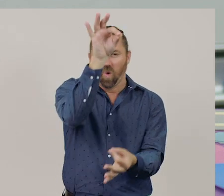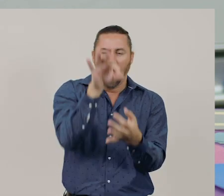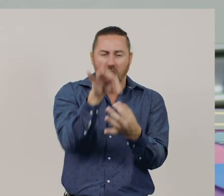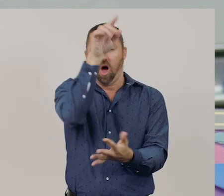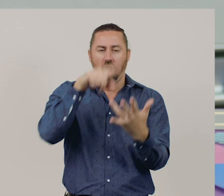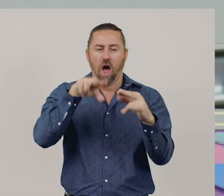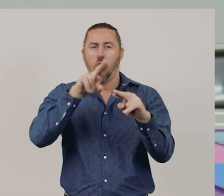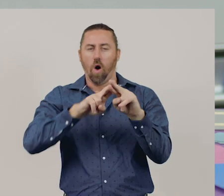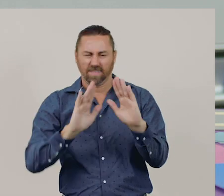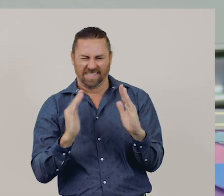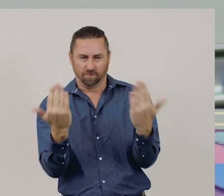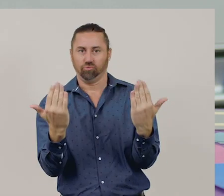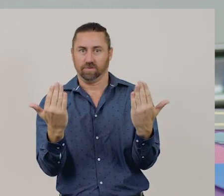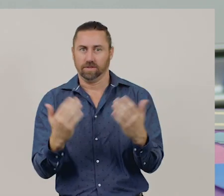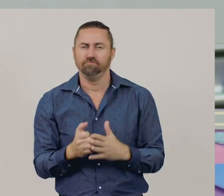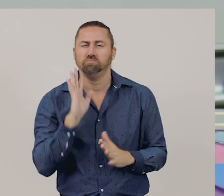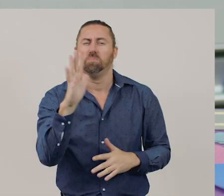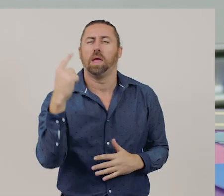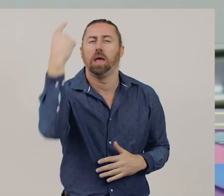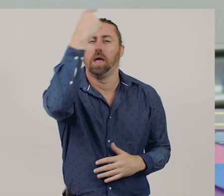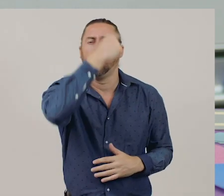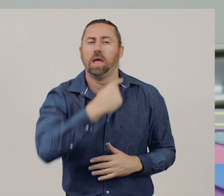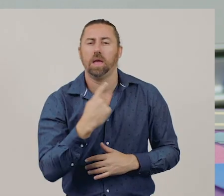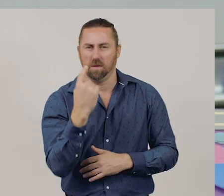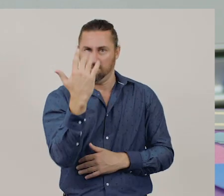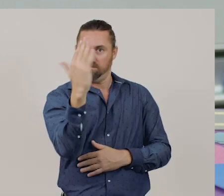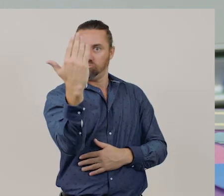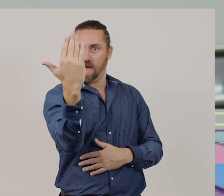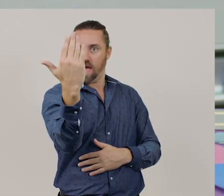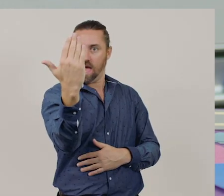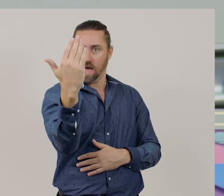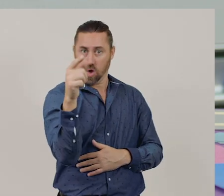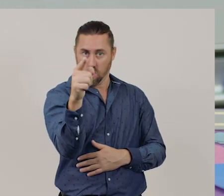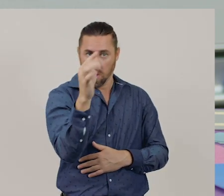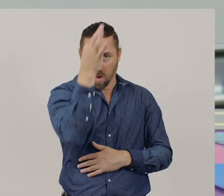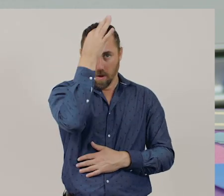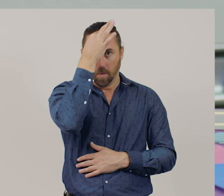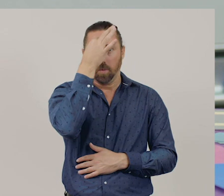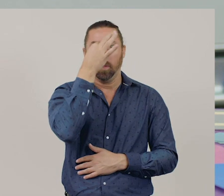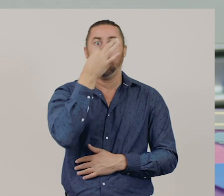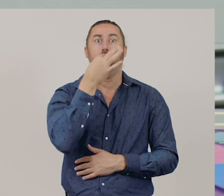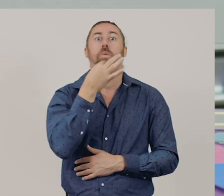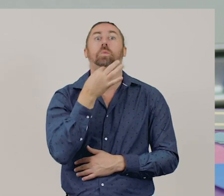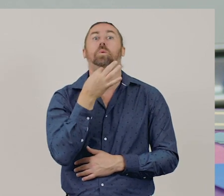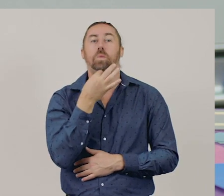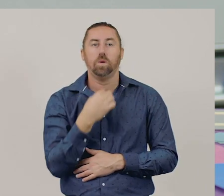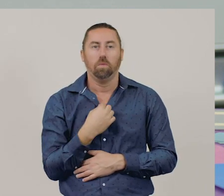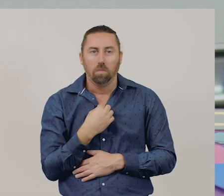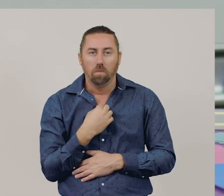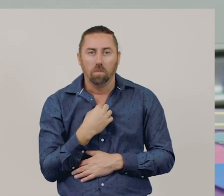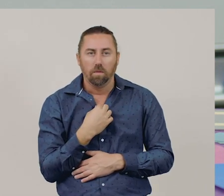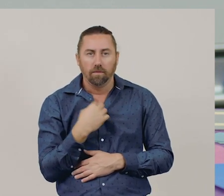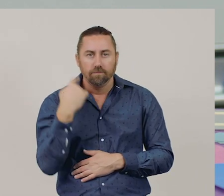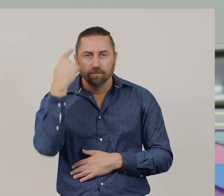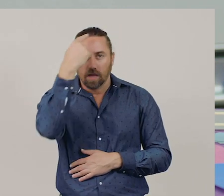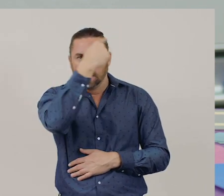our face in the mirror. Imagine drawing a line vertically down the middle. Have you noticed how one side of your